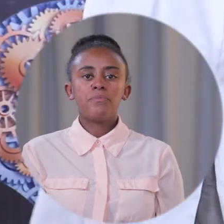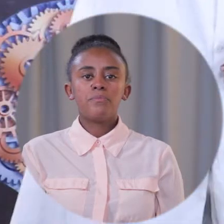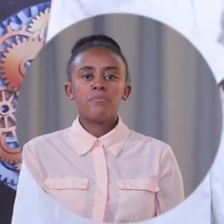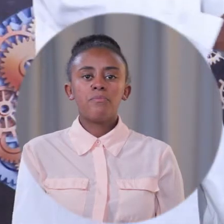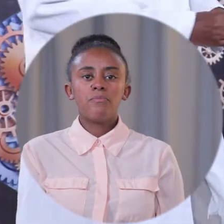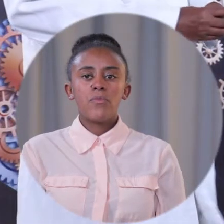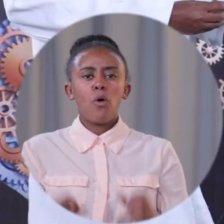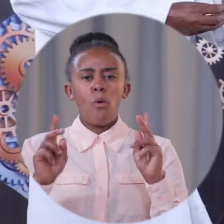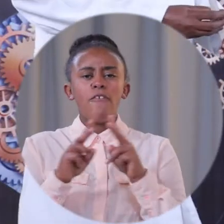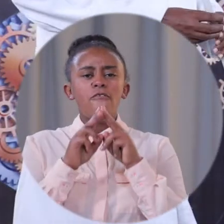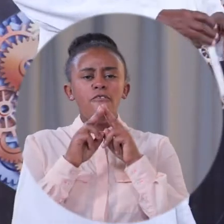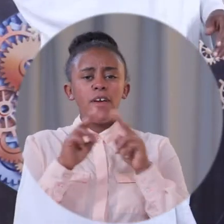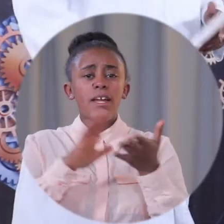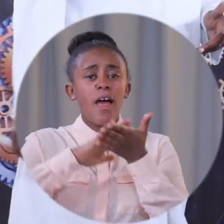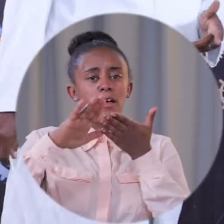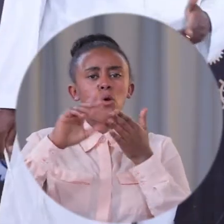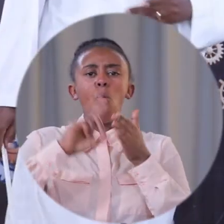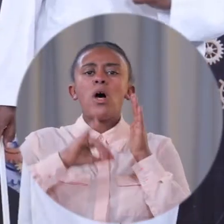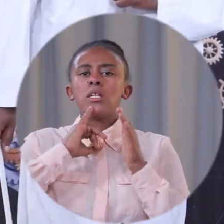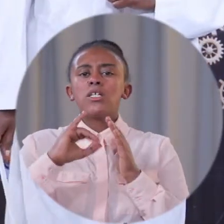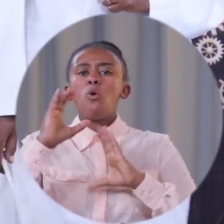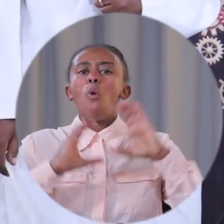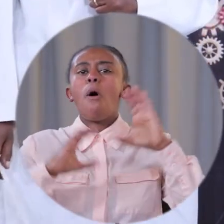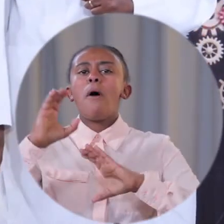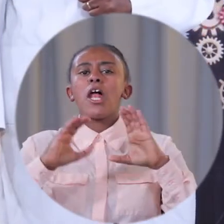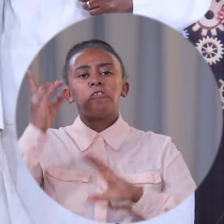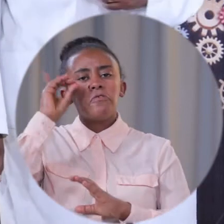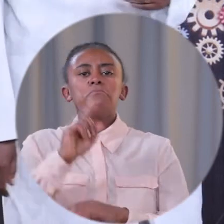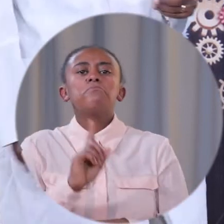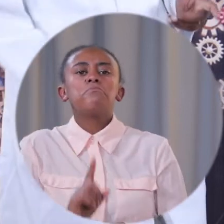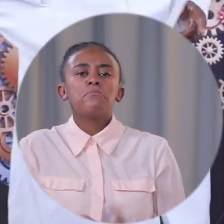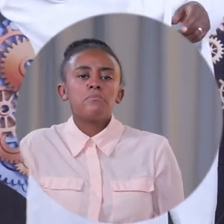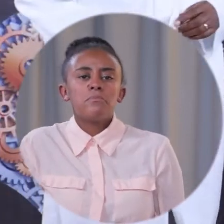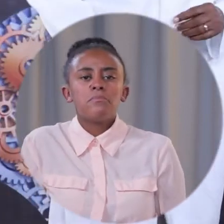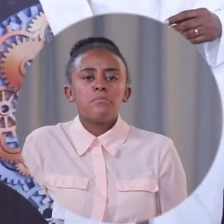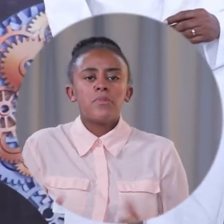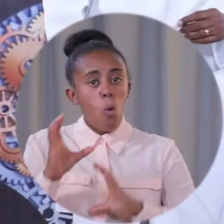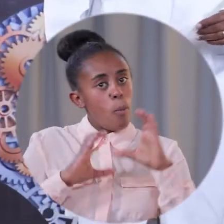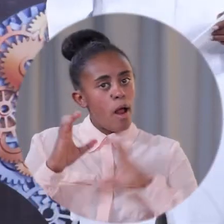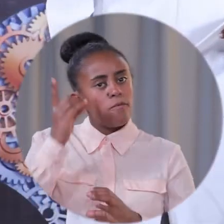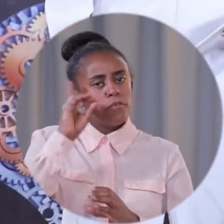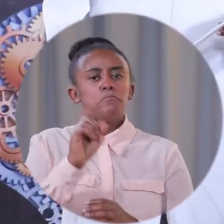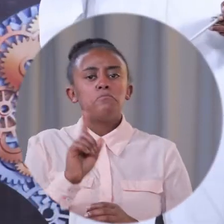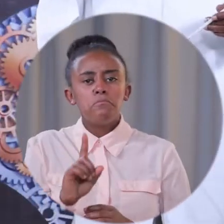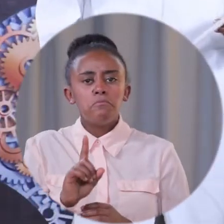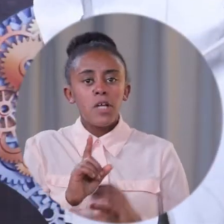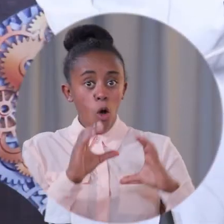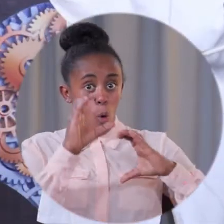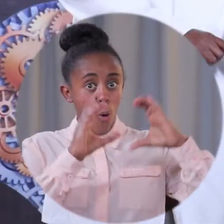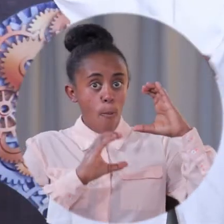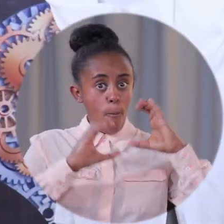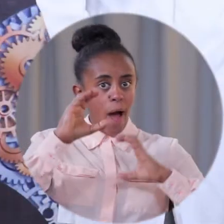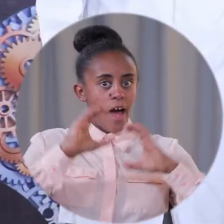Okay, very nice. What is comparative degree? What is comparative degree?